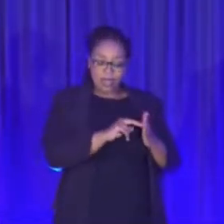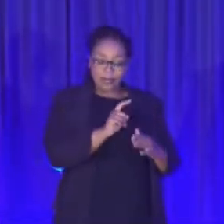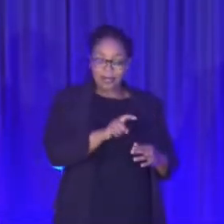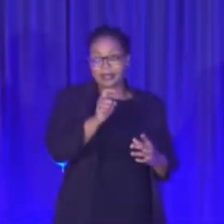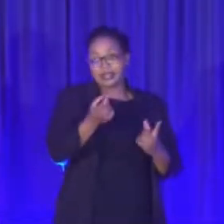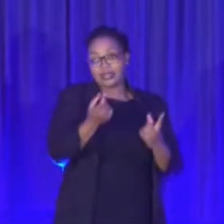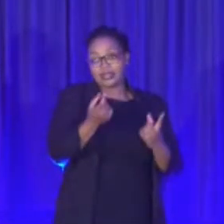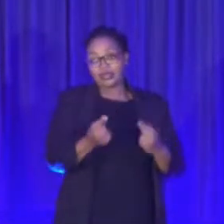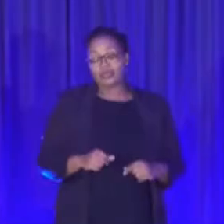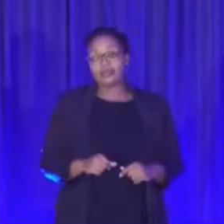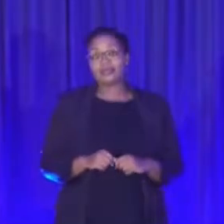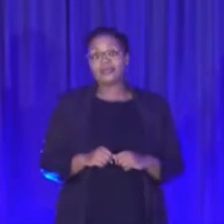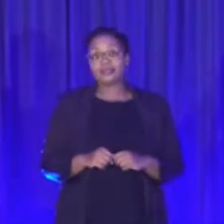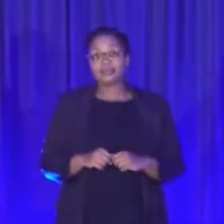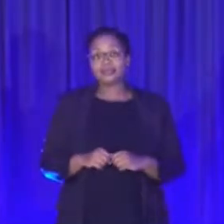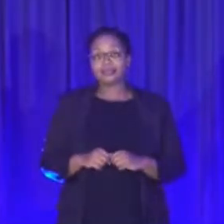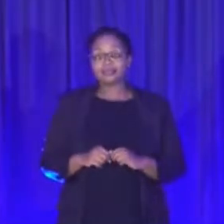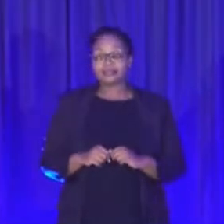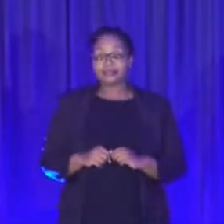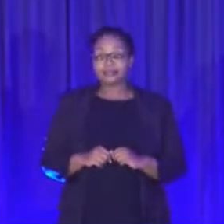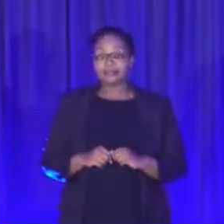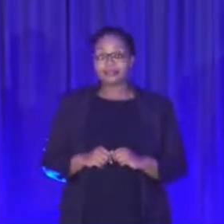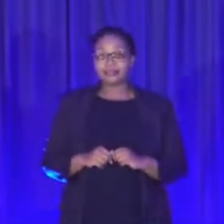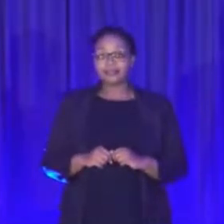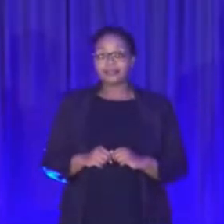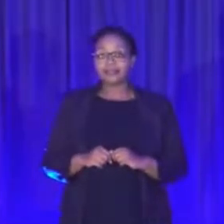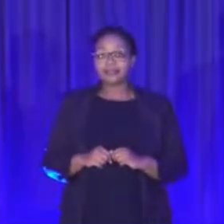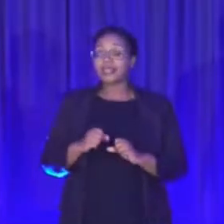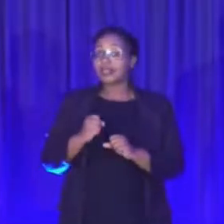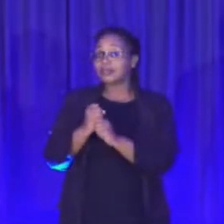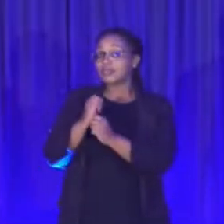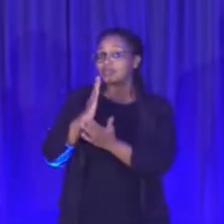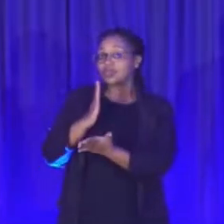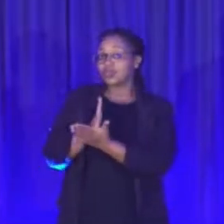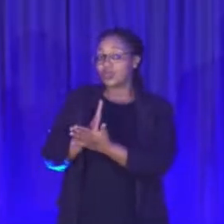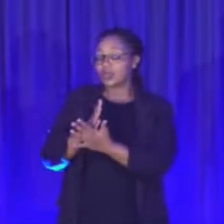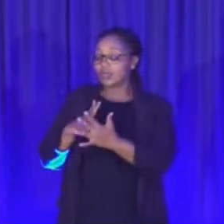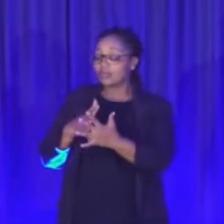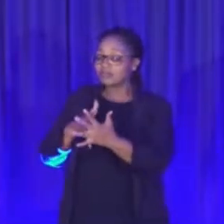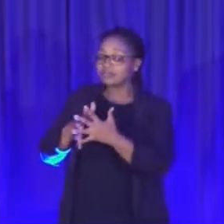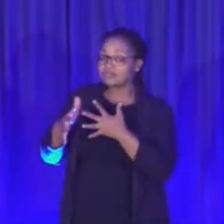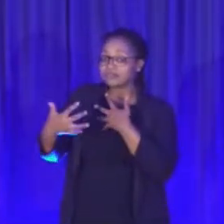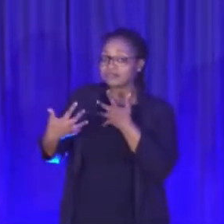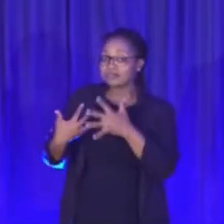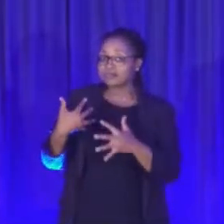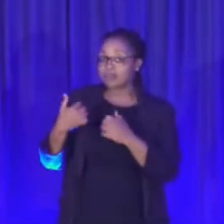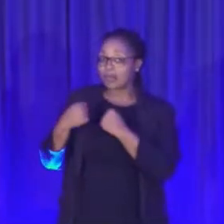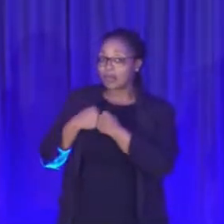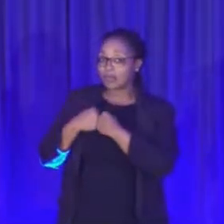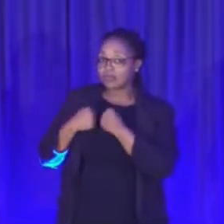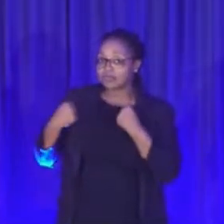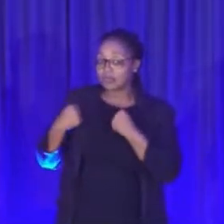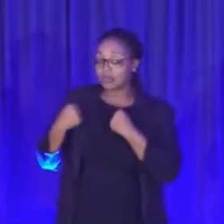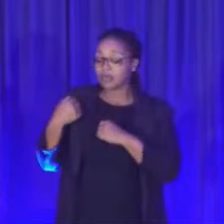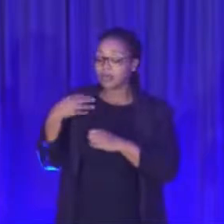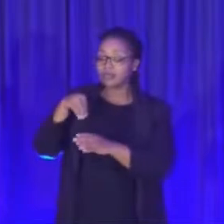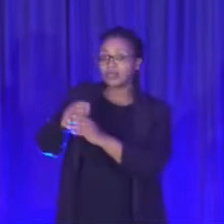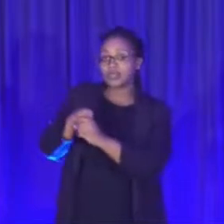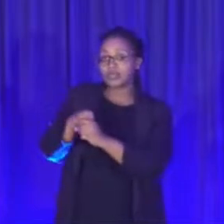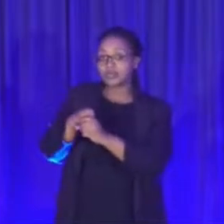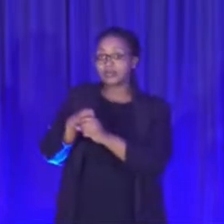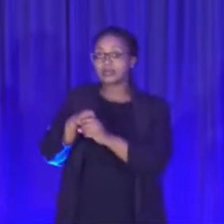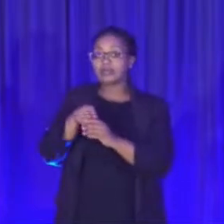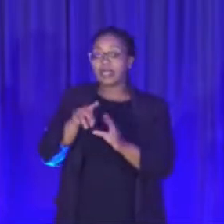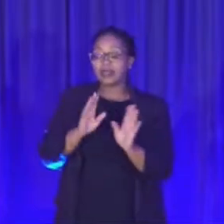As part of enhancing transparency, inclusivity, and an orderly election, the Commission